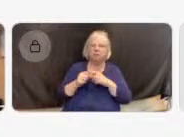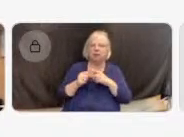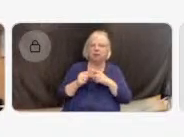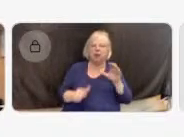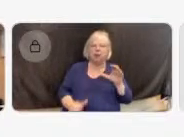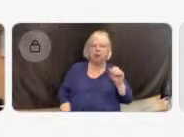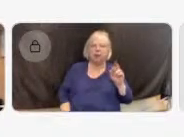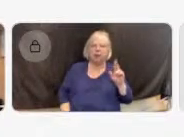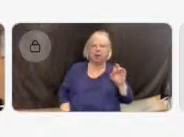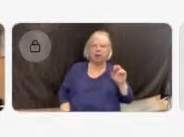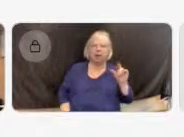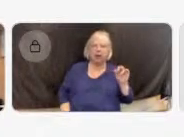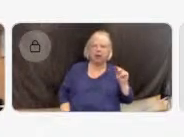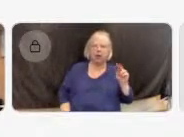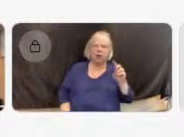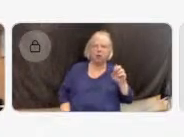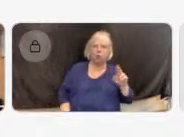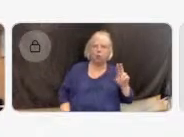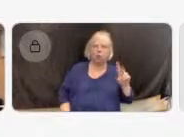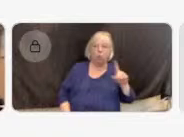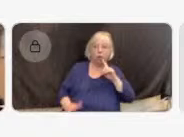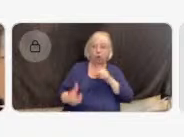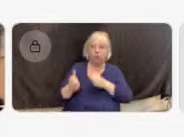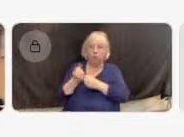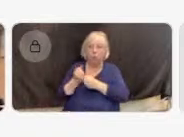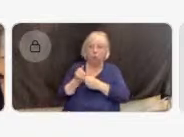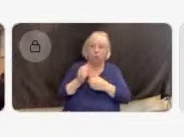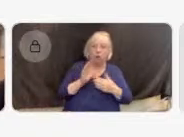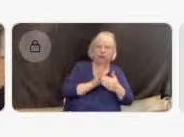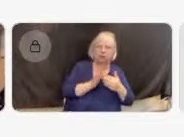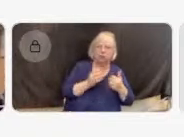Ward, are you for or against this?